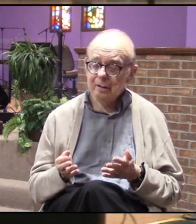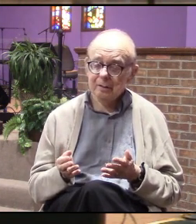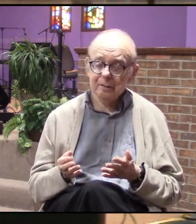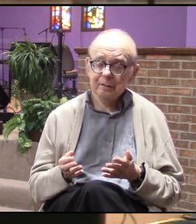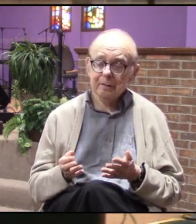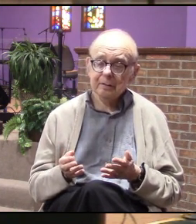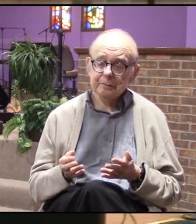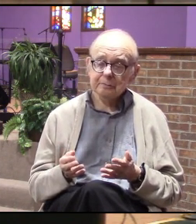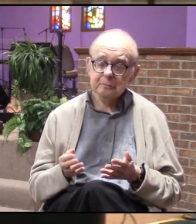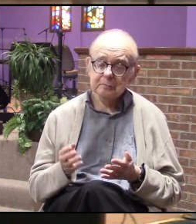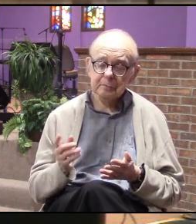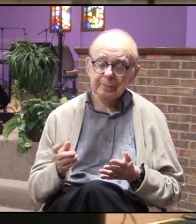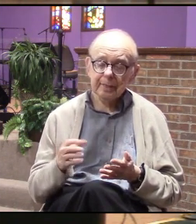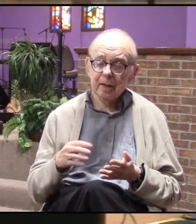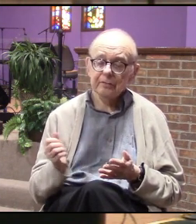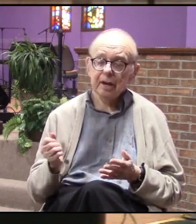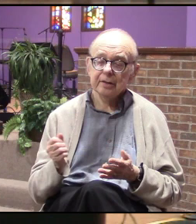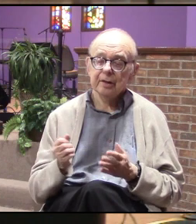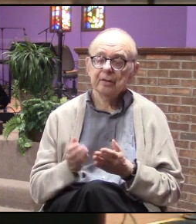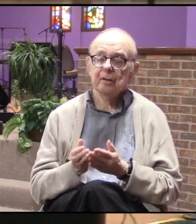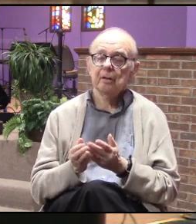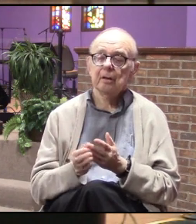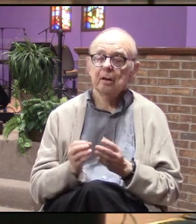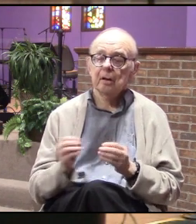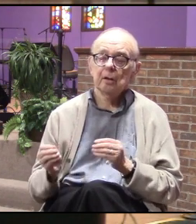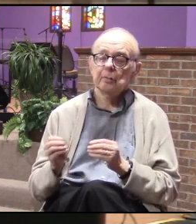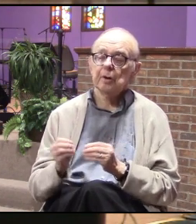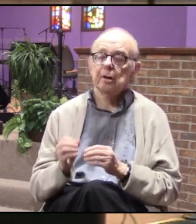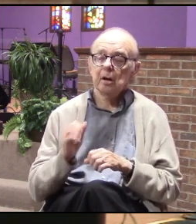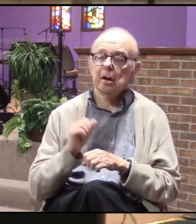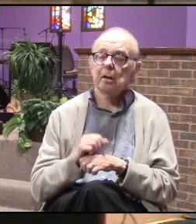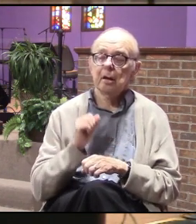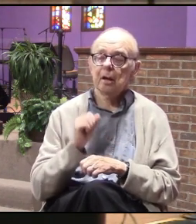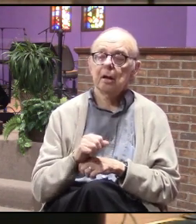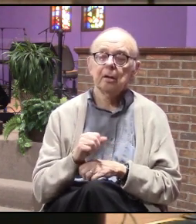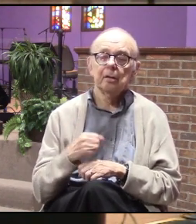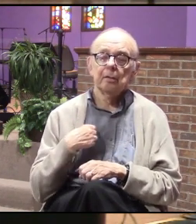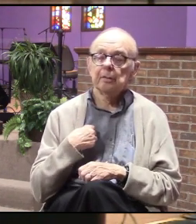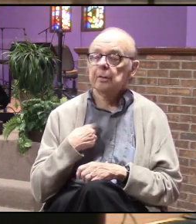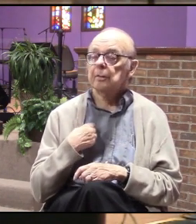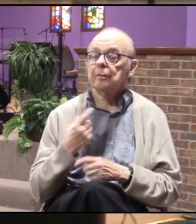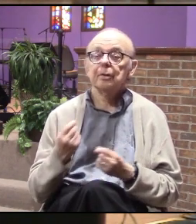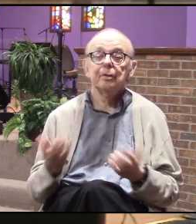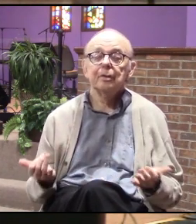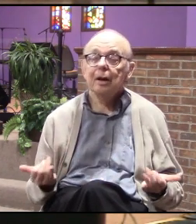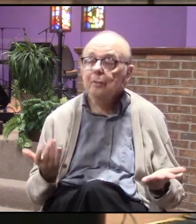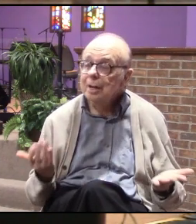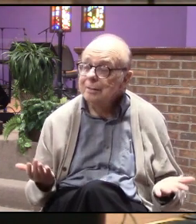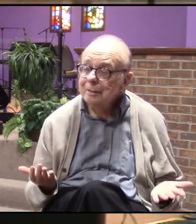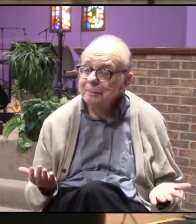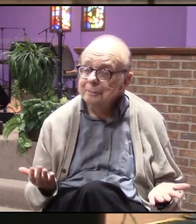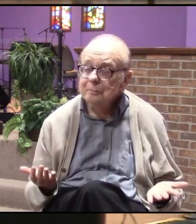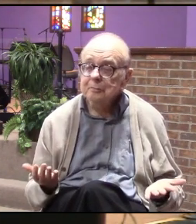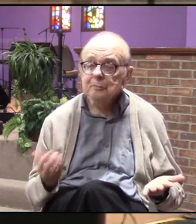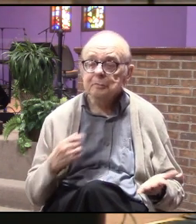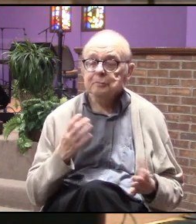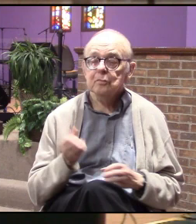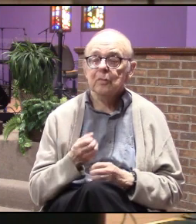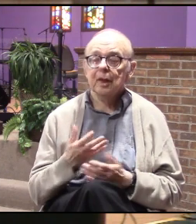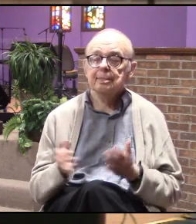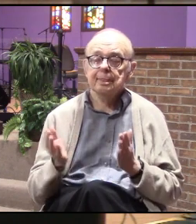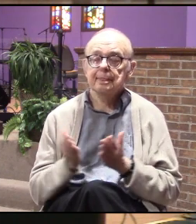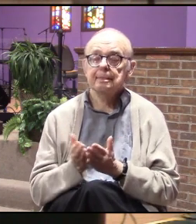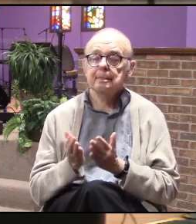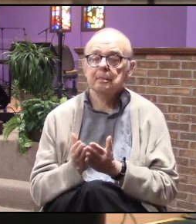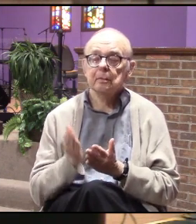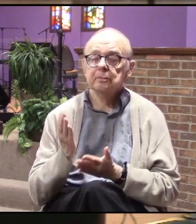You gotta take this boat and put it on a mountain. Now what we going to do? We got to get out of the